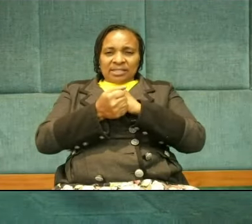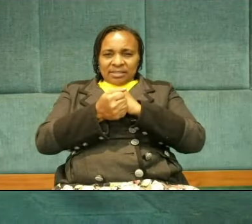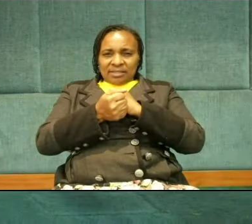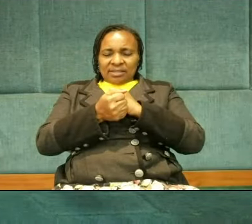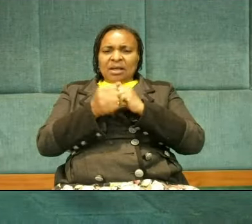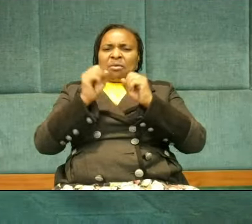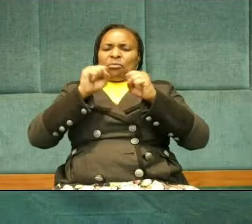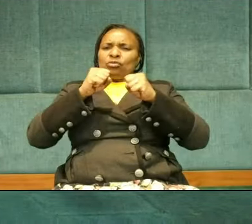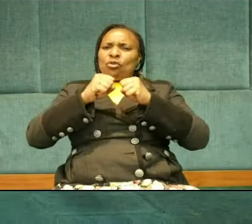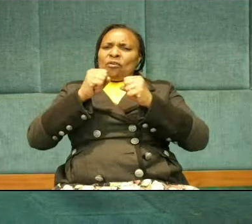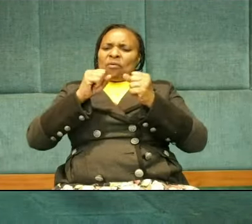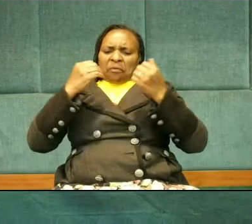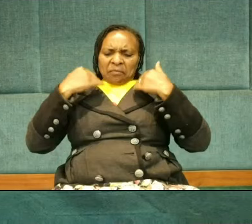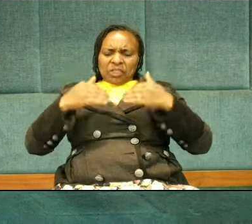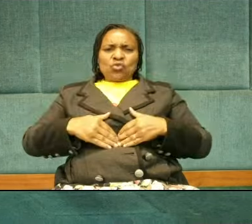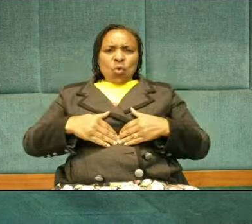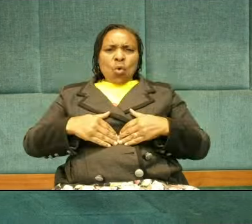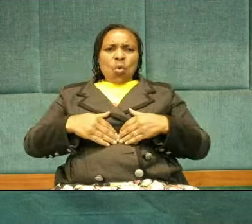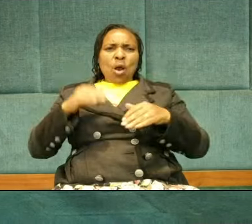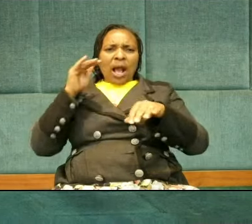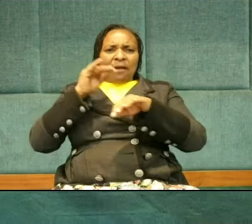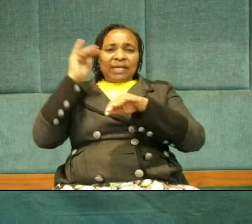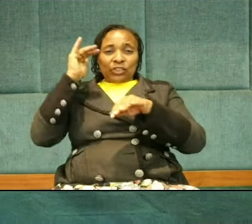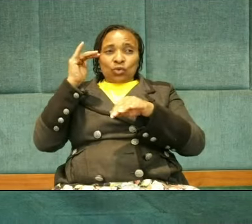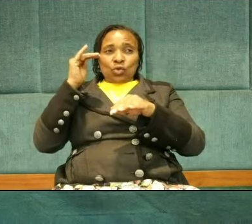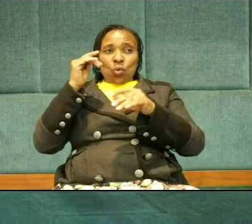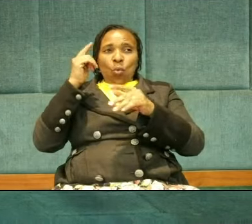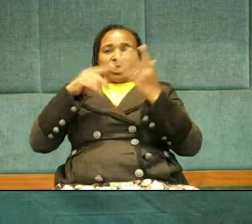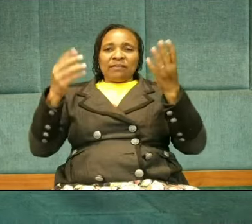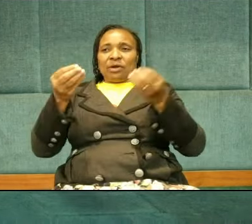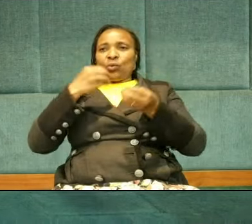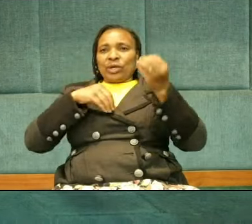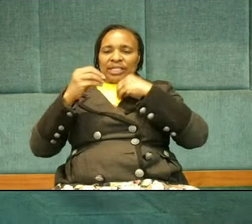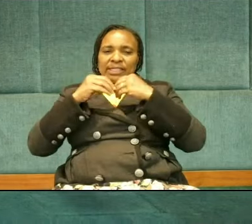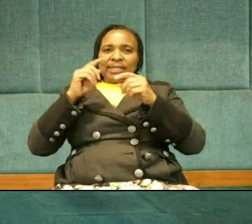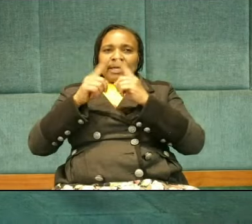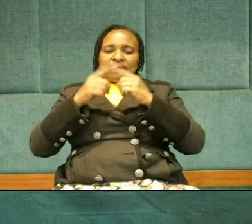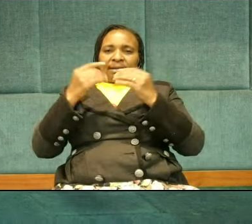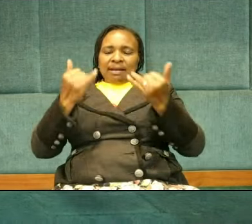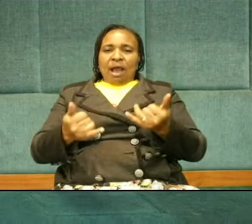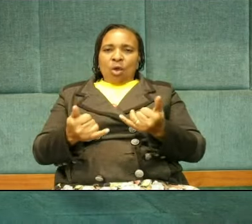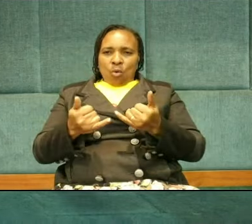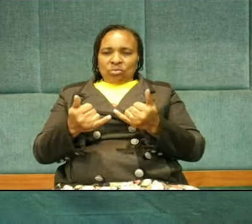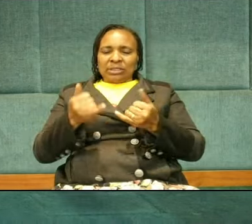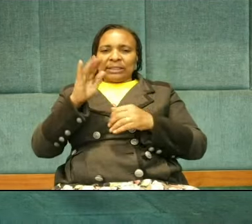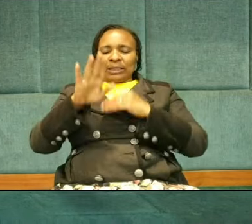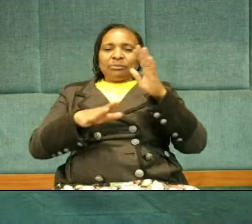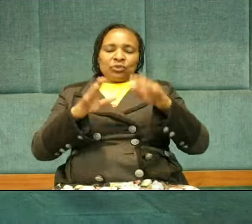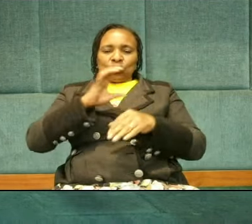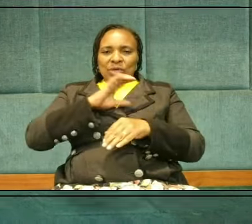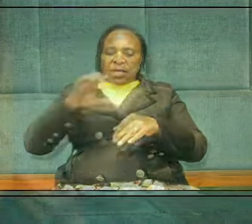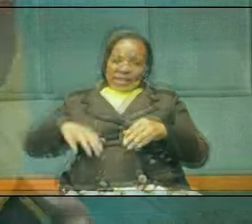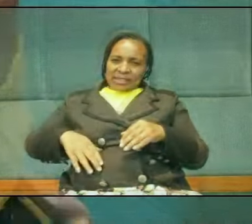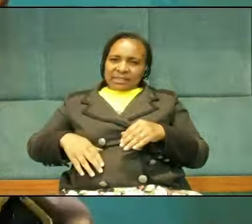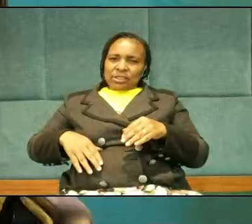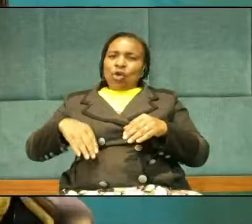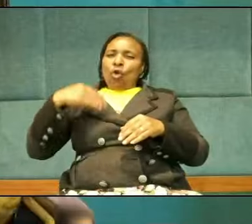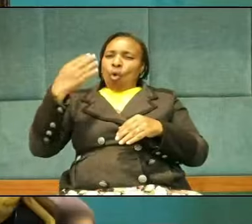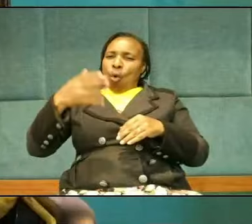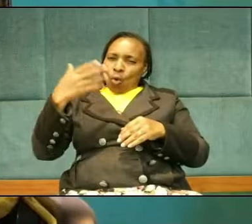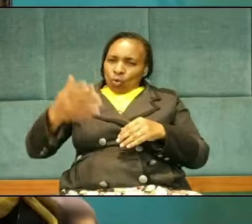physical effects of what we eat. But I'd also say, and Ellen G. White really alludes to this in Steps to Christ, that there's also